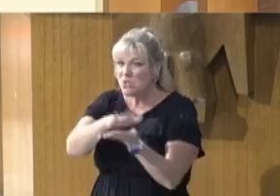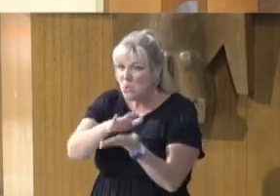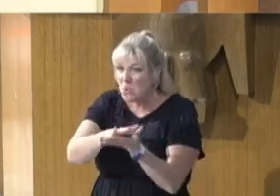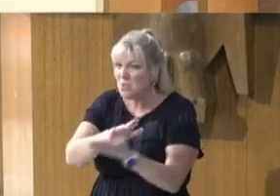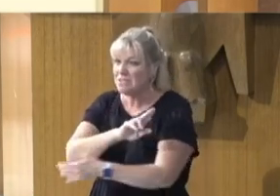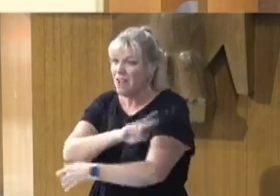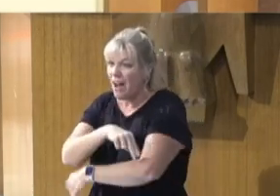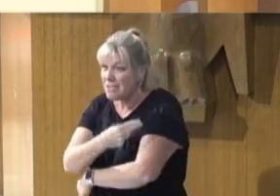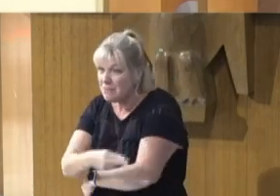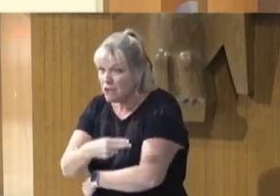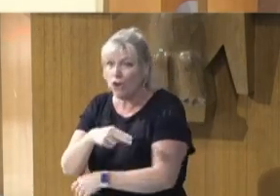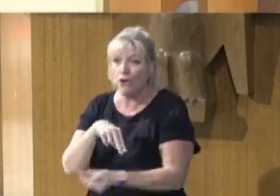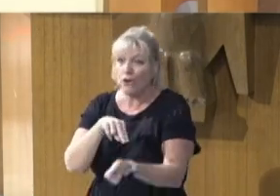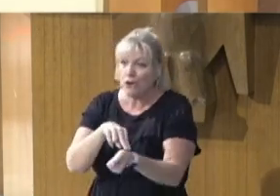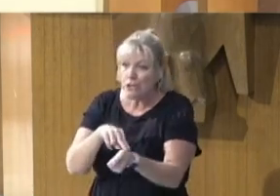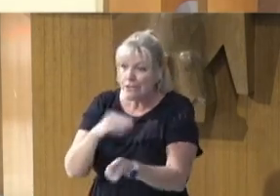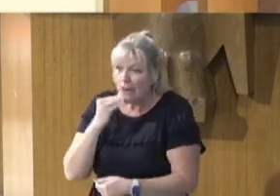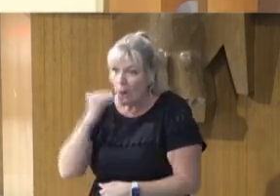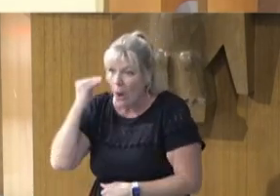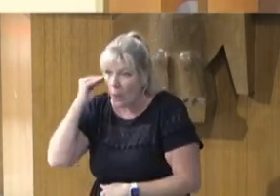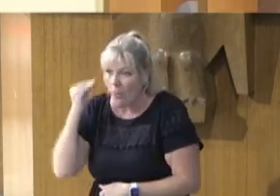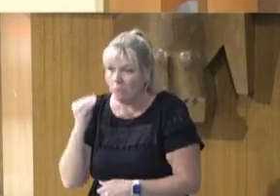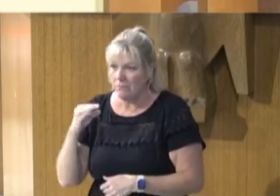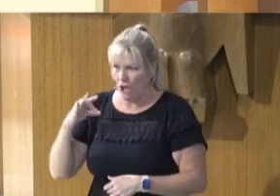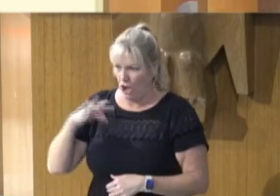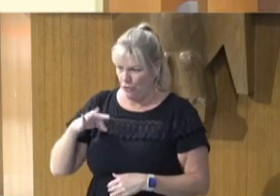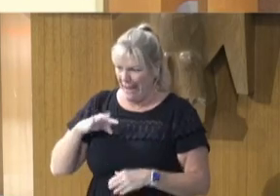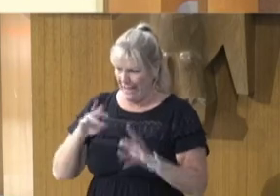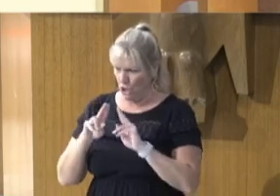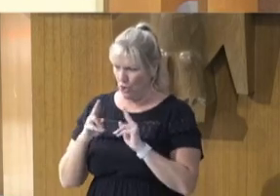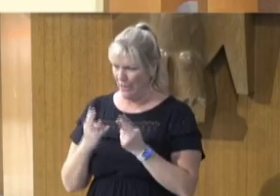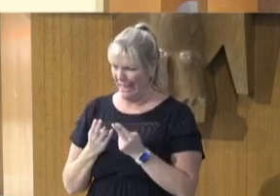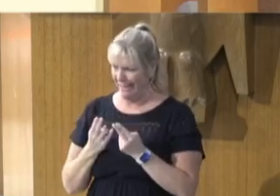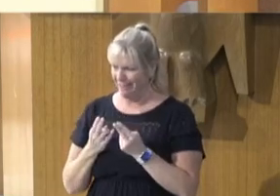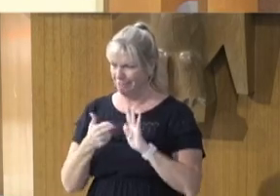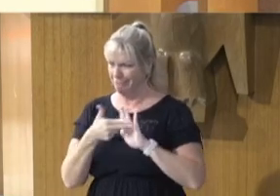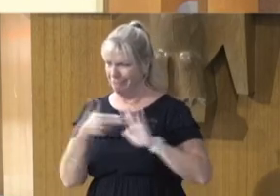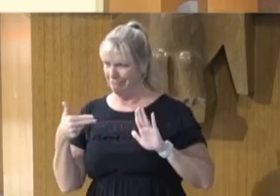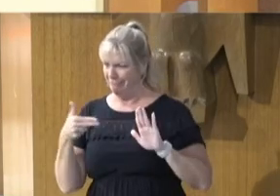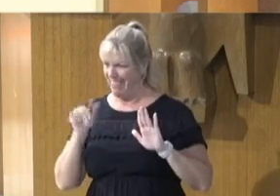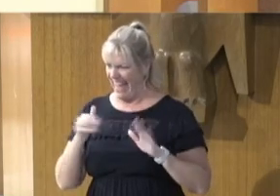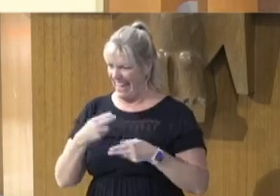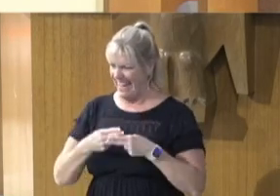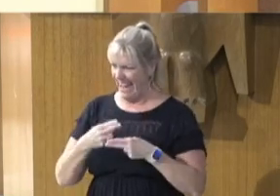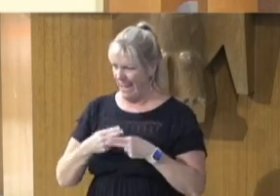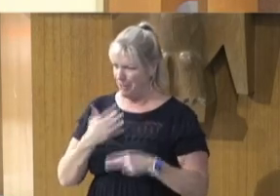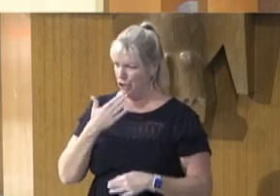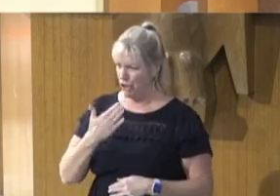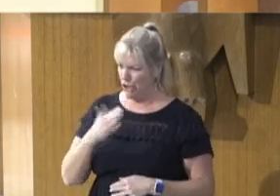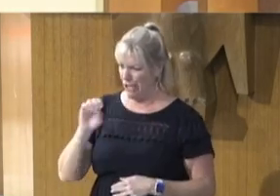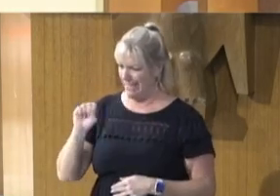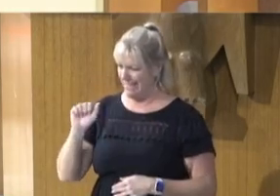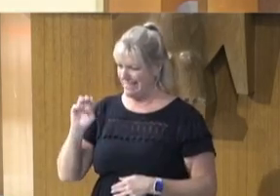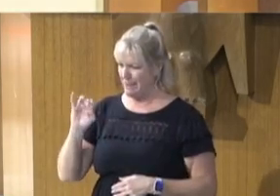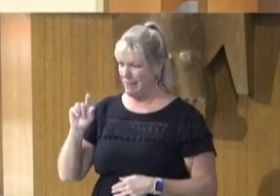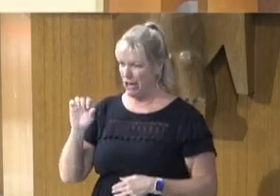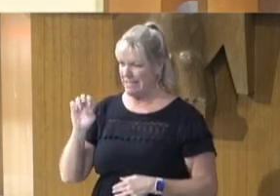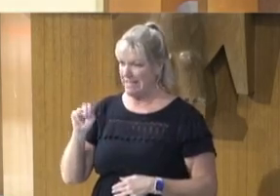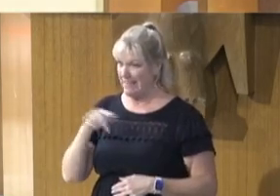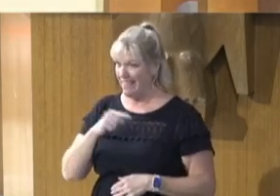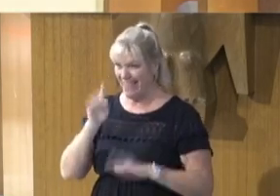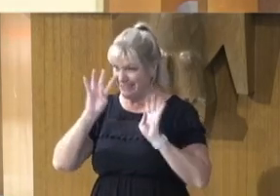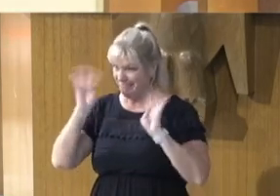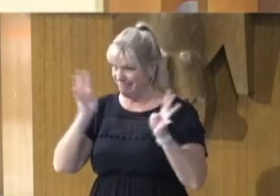hospitals, nursing homes, and even credit unions named after this fictional character that Jesus creates in this